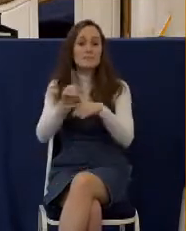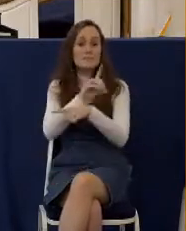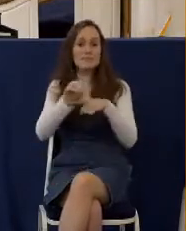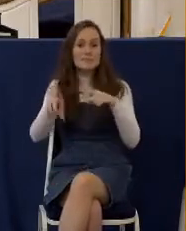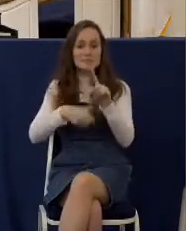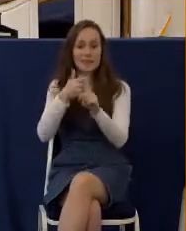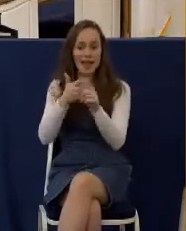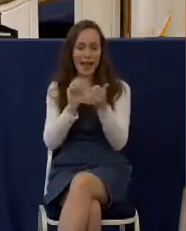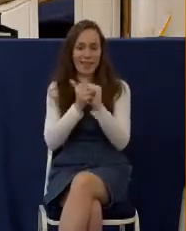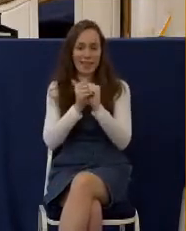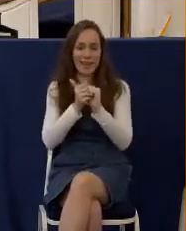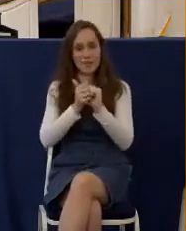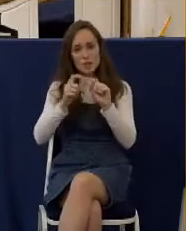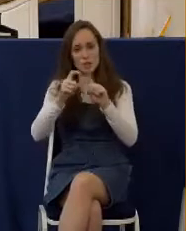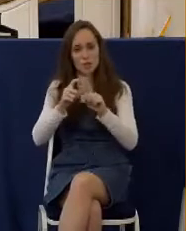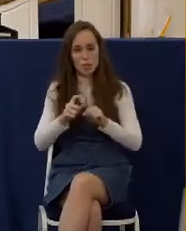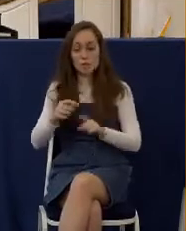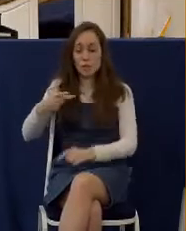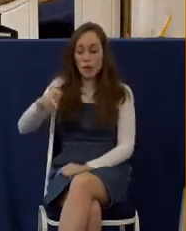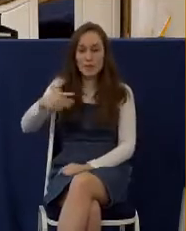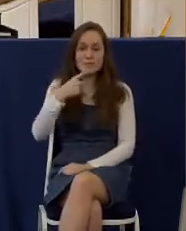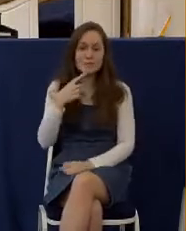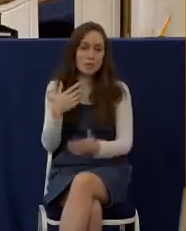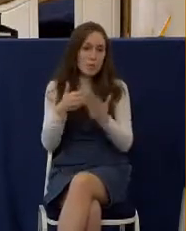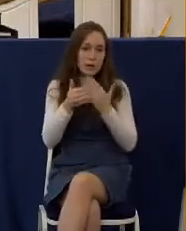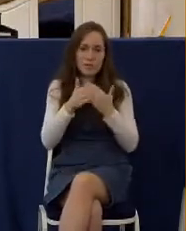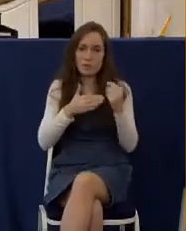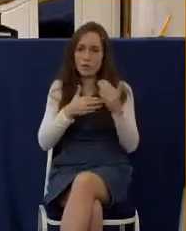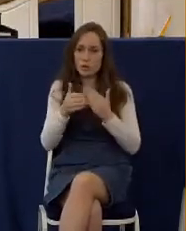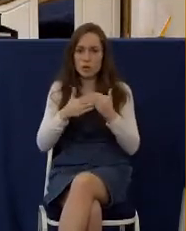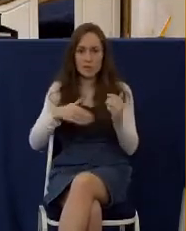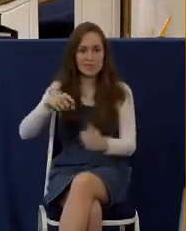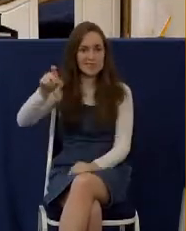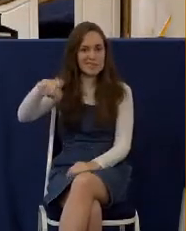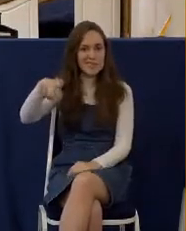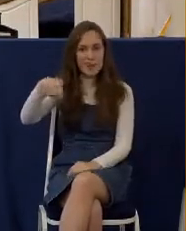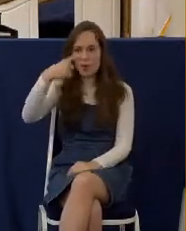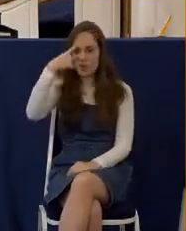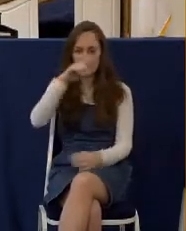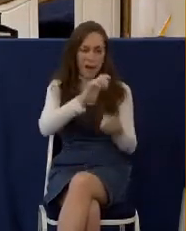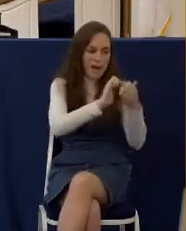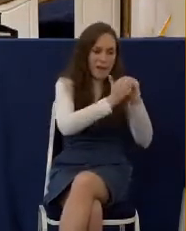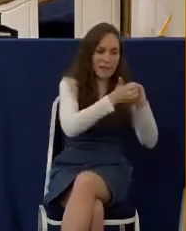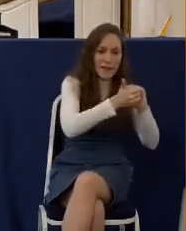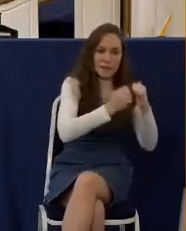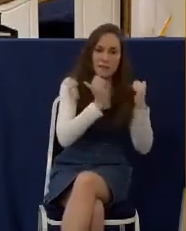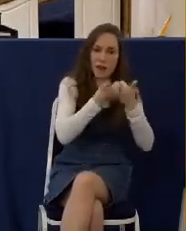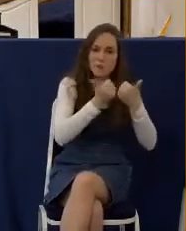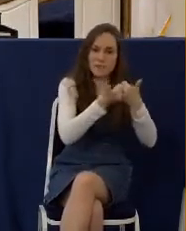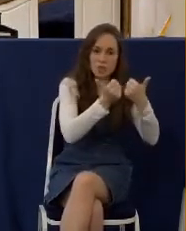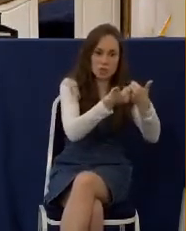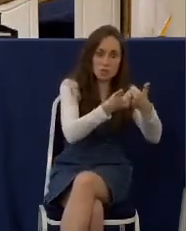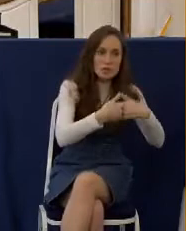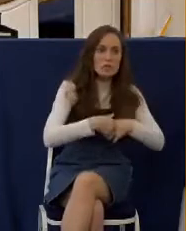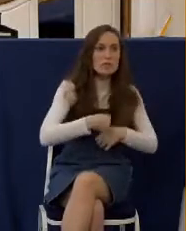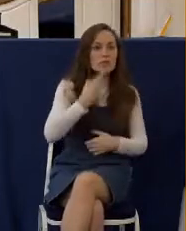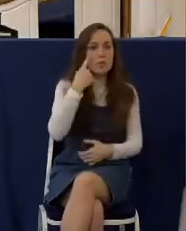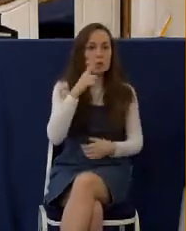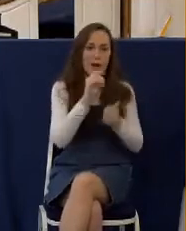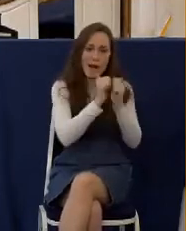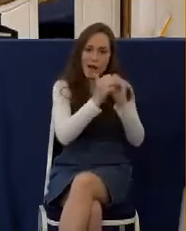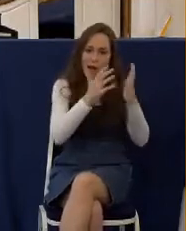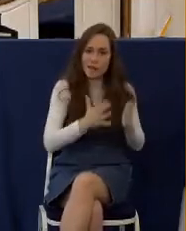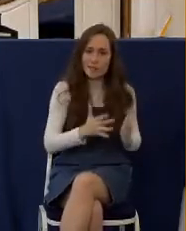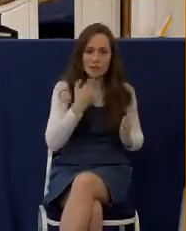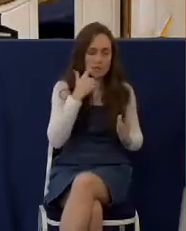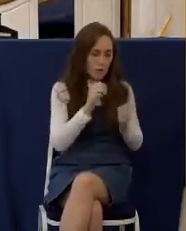And the Apostle Paul is basically saying that whatever it takes in athletic competition for a athlete to